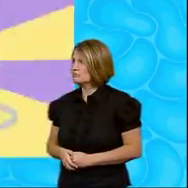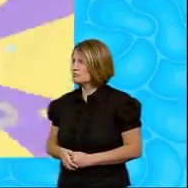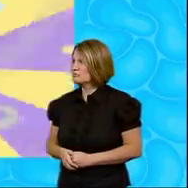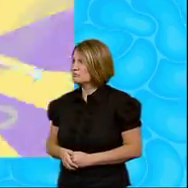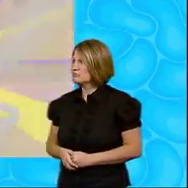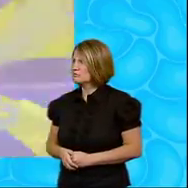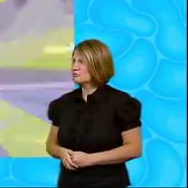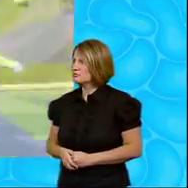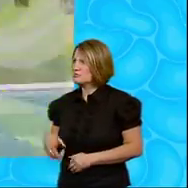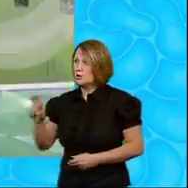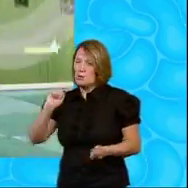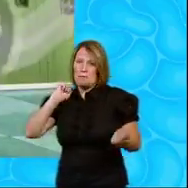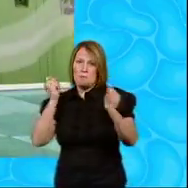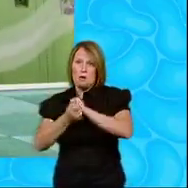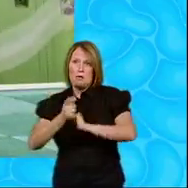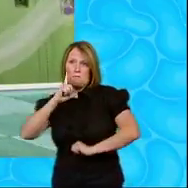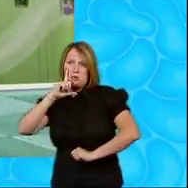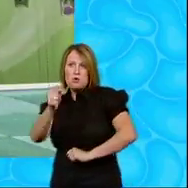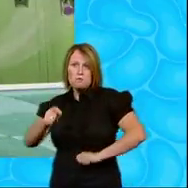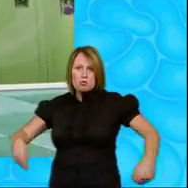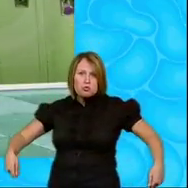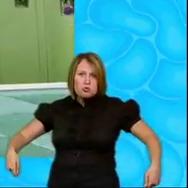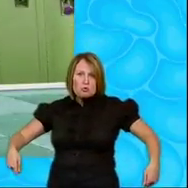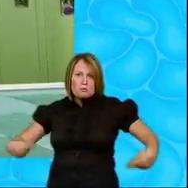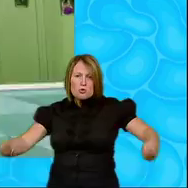he transformed into Boom Sonic Boom,